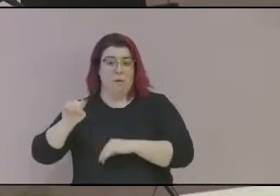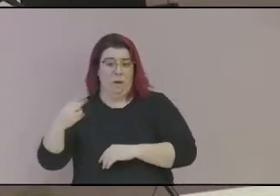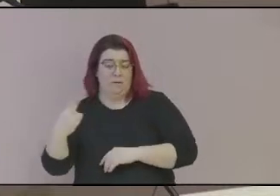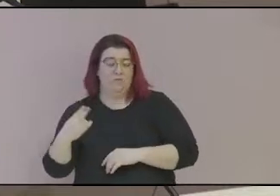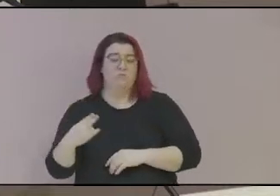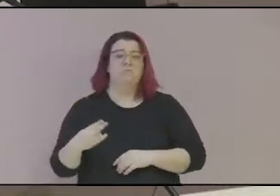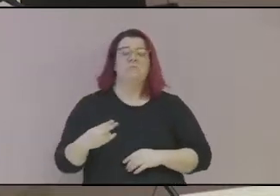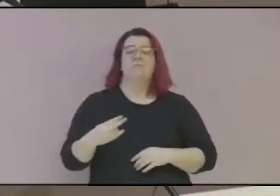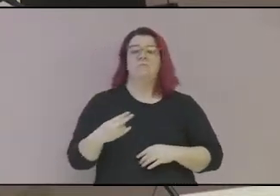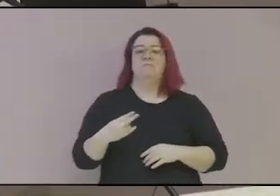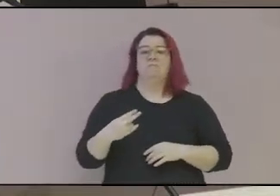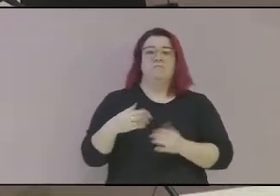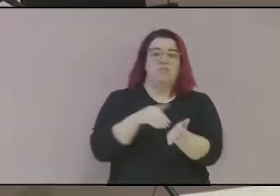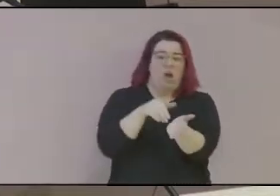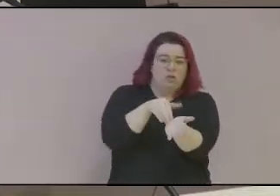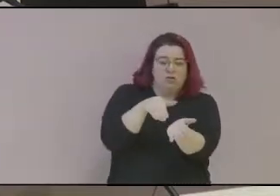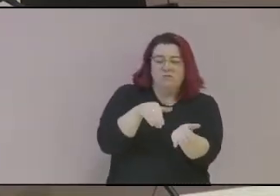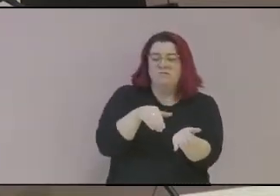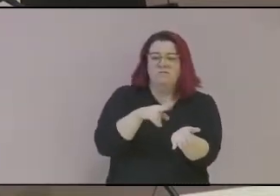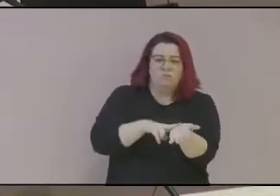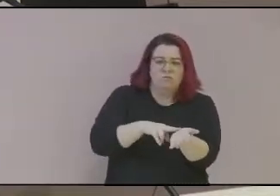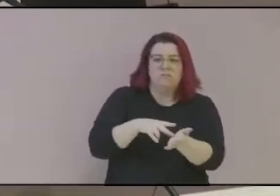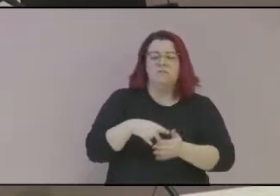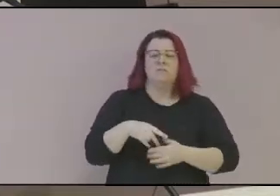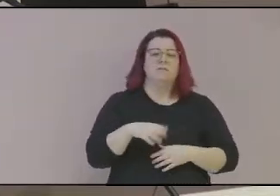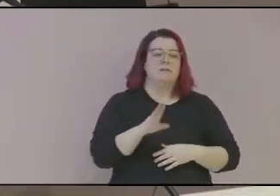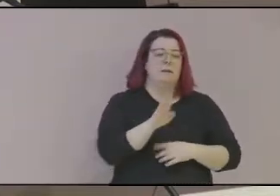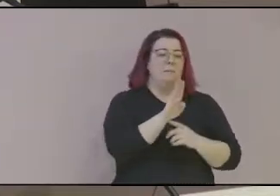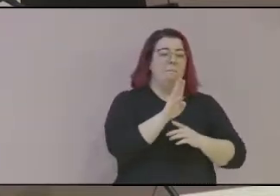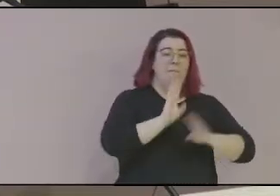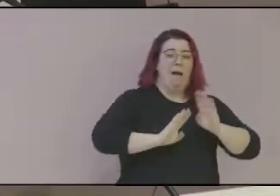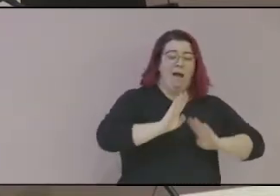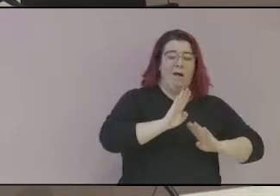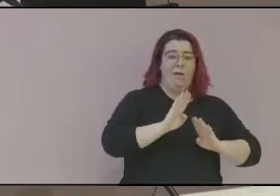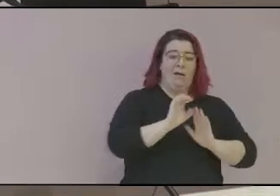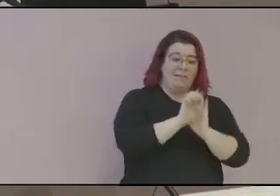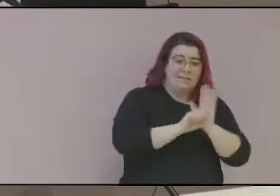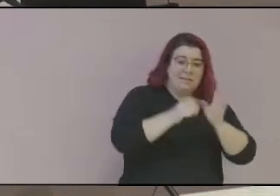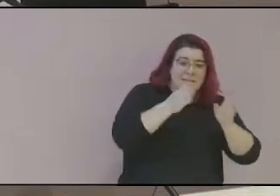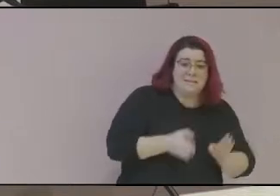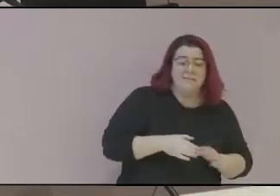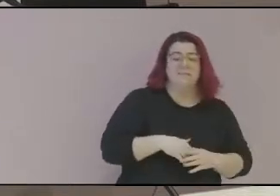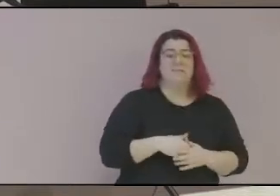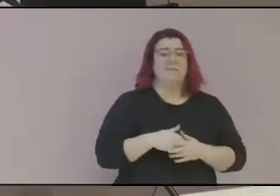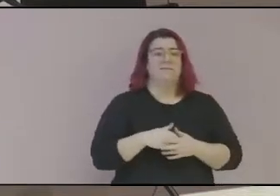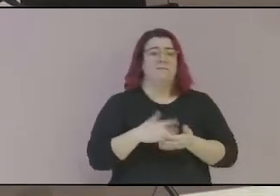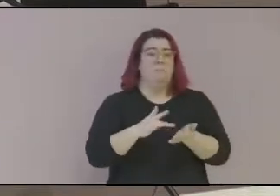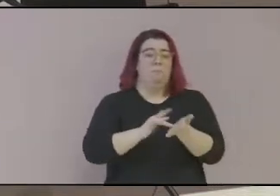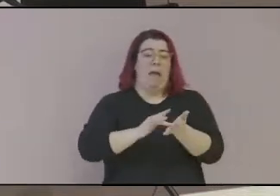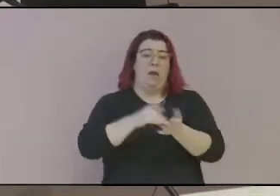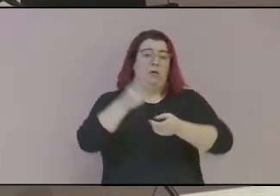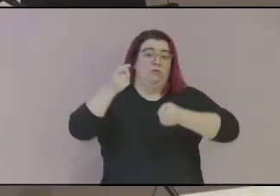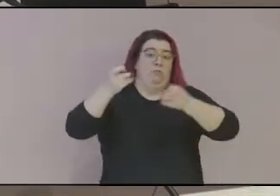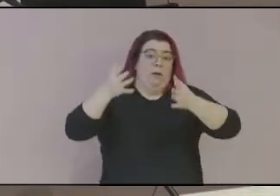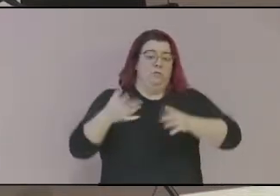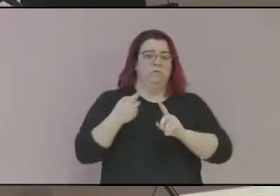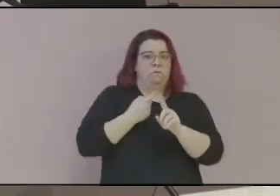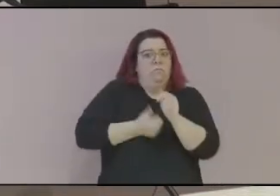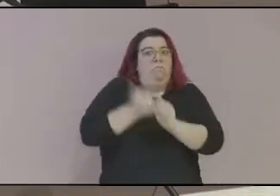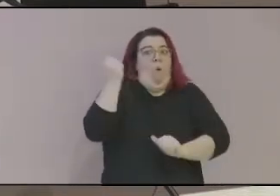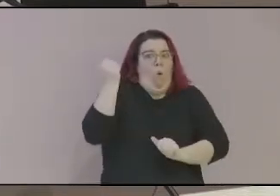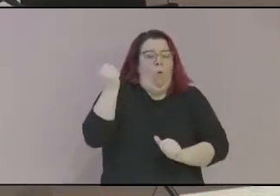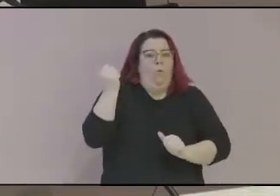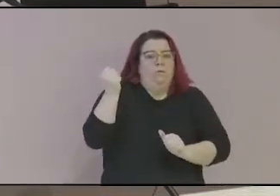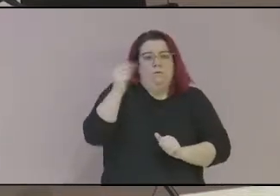the state, bioethicists, many physicians, and medical directors of most of the major hospital